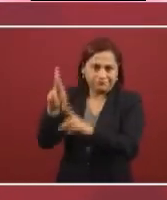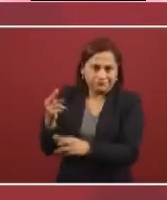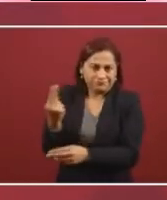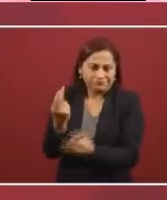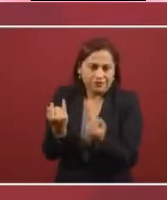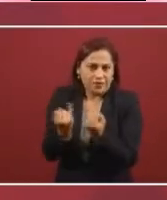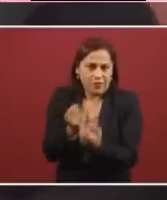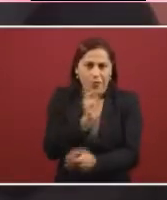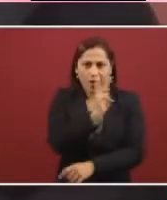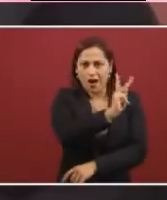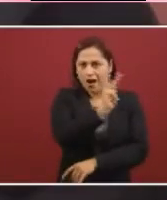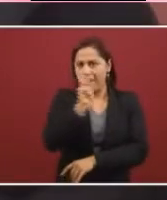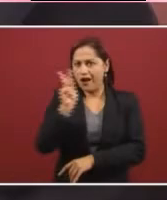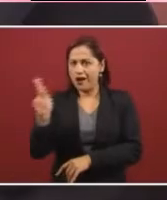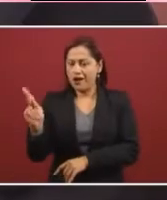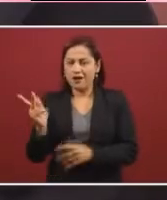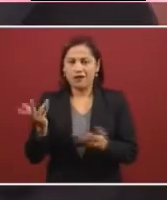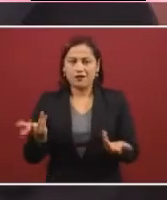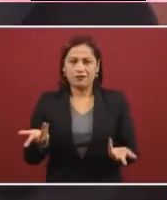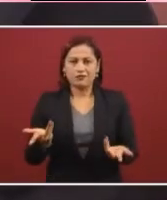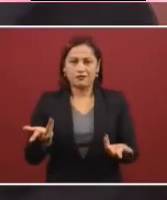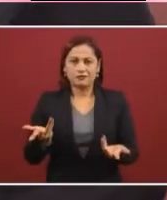better conditions of life and work?